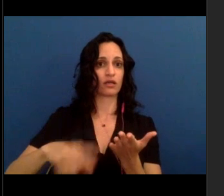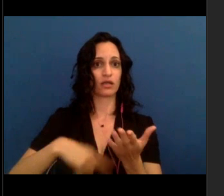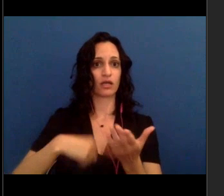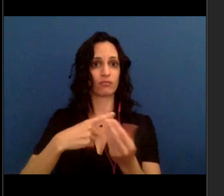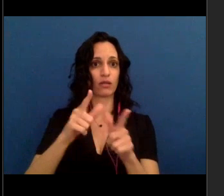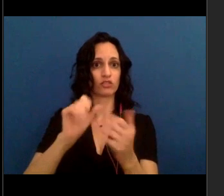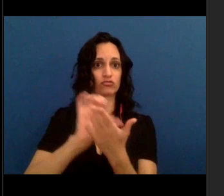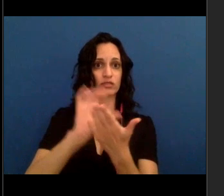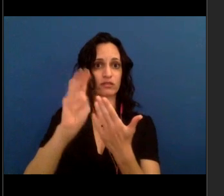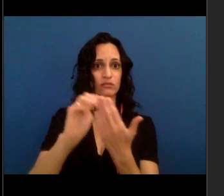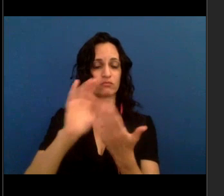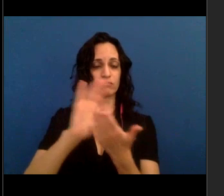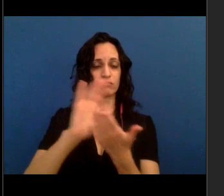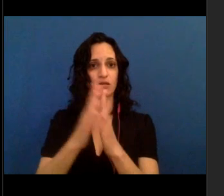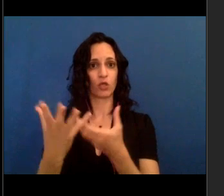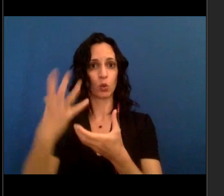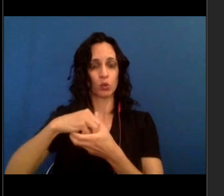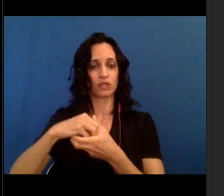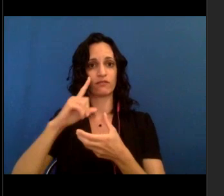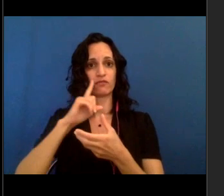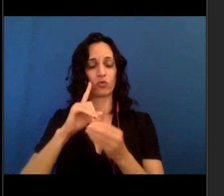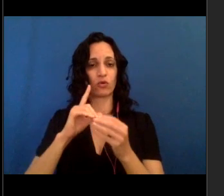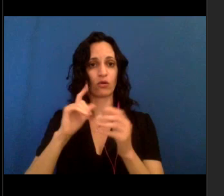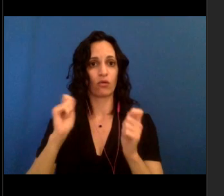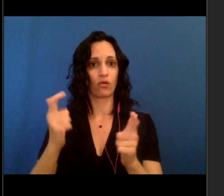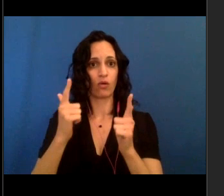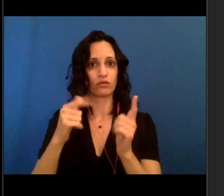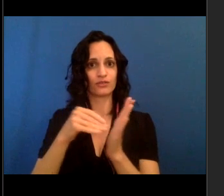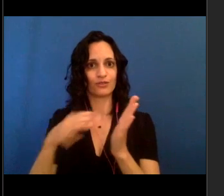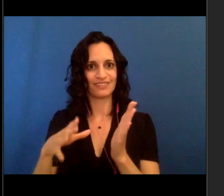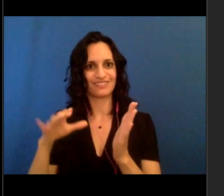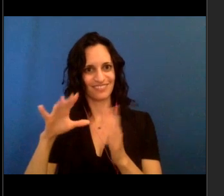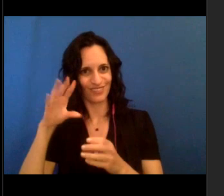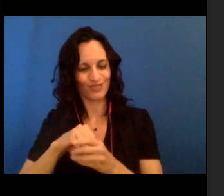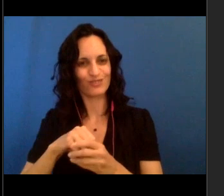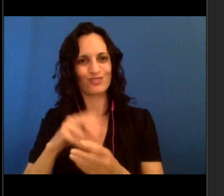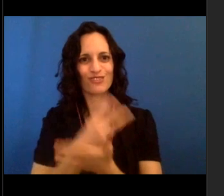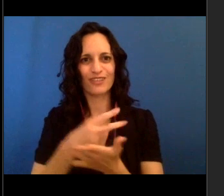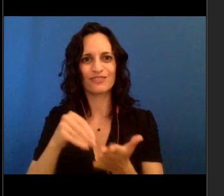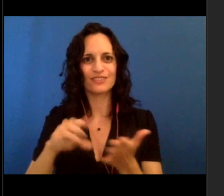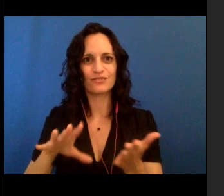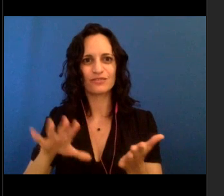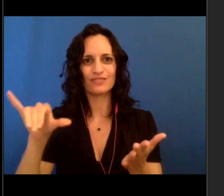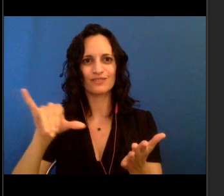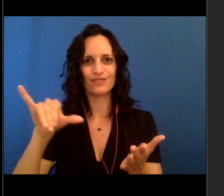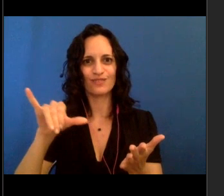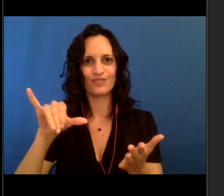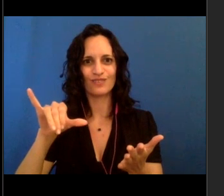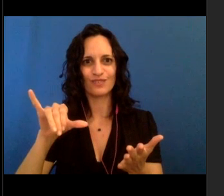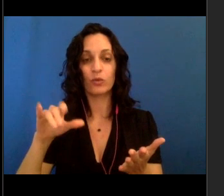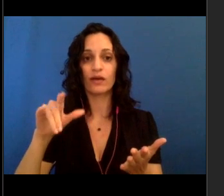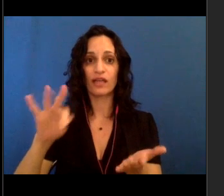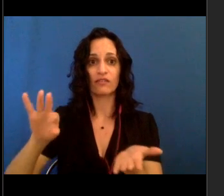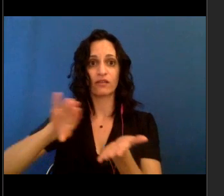more inclusive of all students, if we're not including graduate students in that conversation, then that conversation is incomplete.